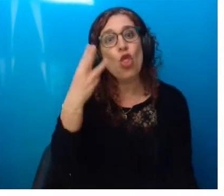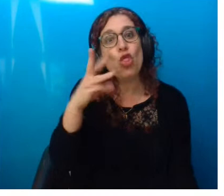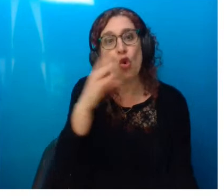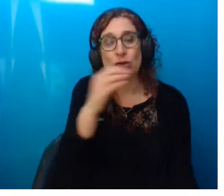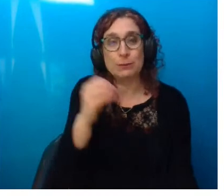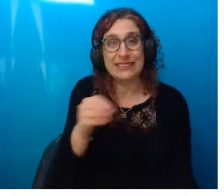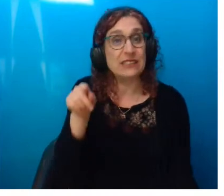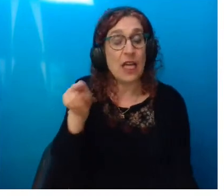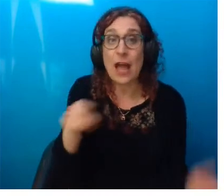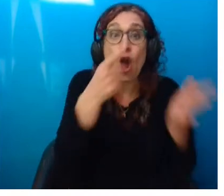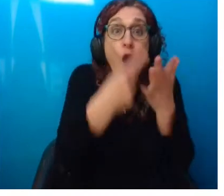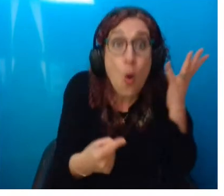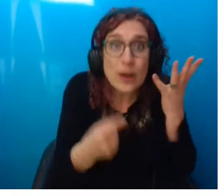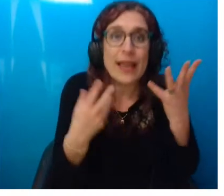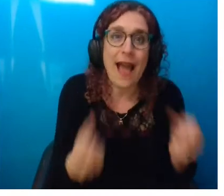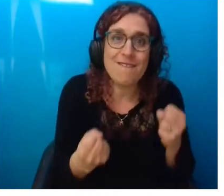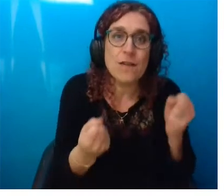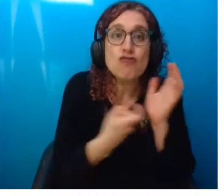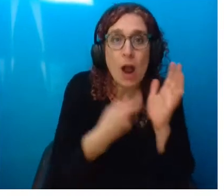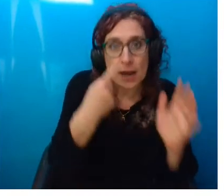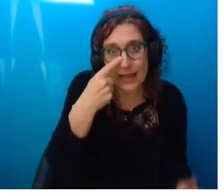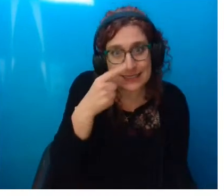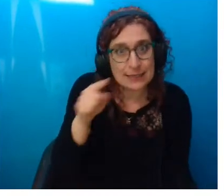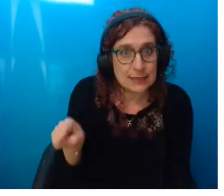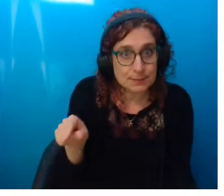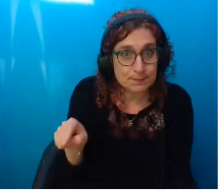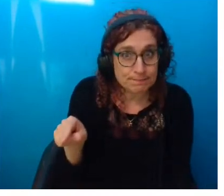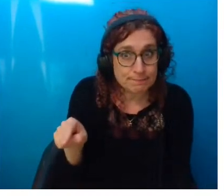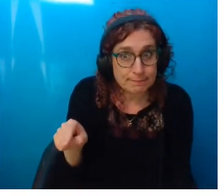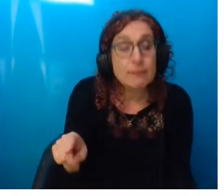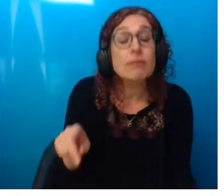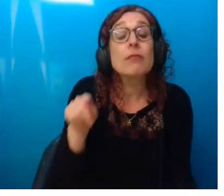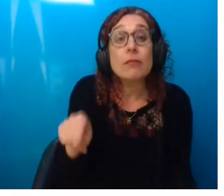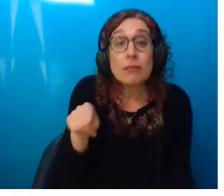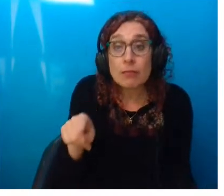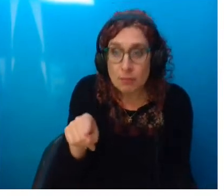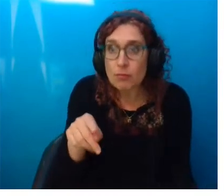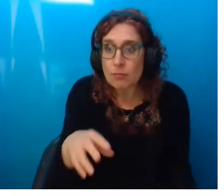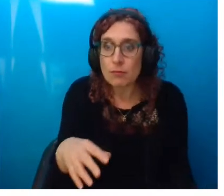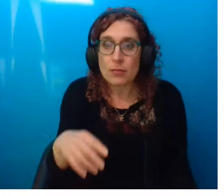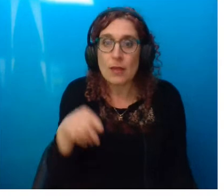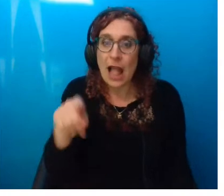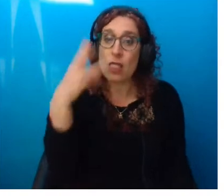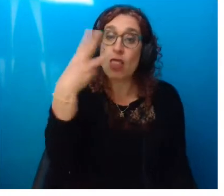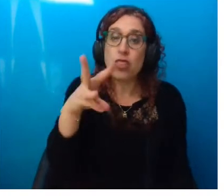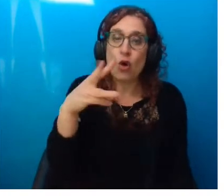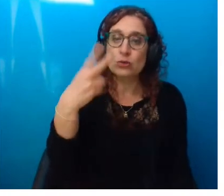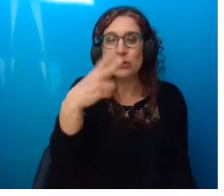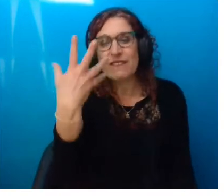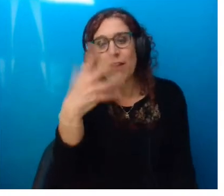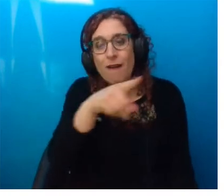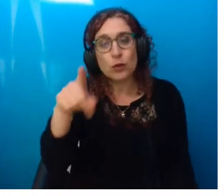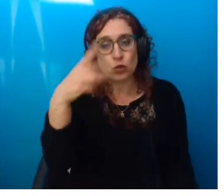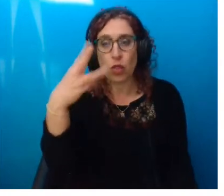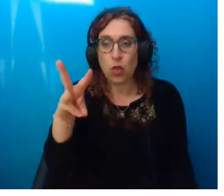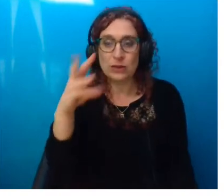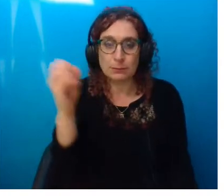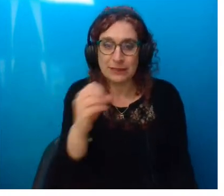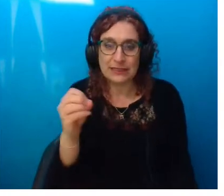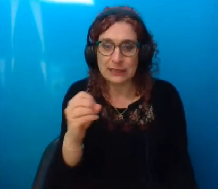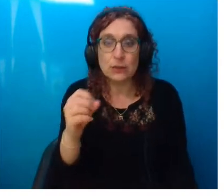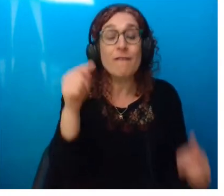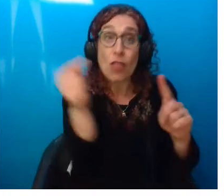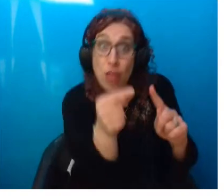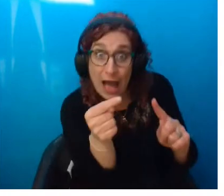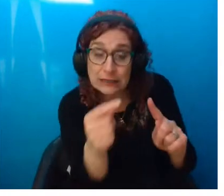rhinitis. And of those with a confirmed diagnosis of asthma, at least 20% will have allergic rhinitis. So let's